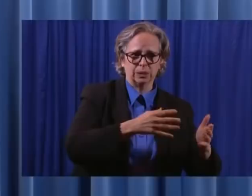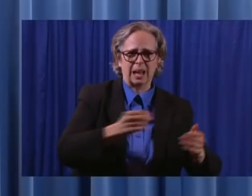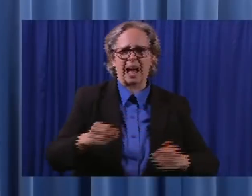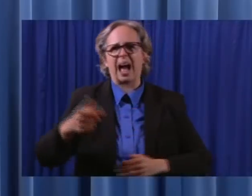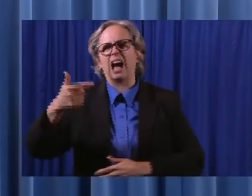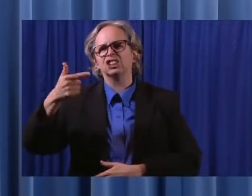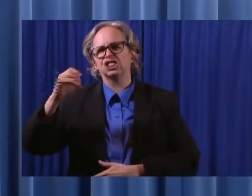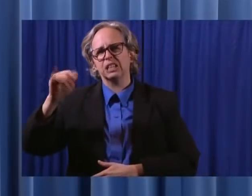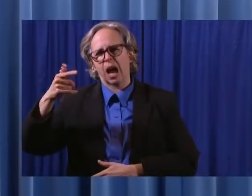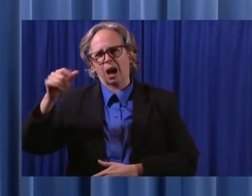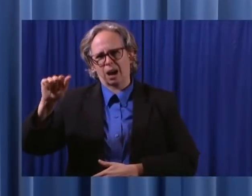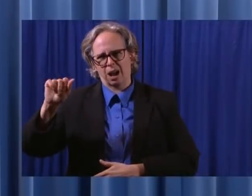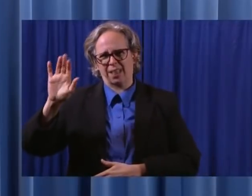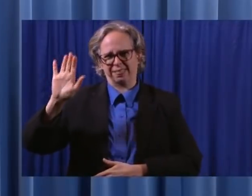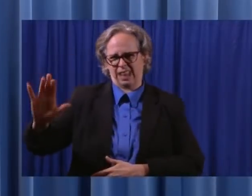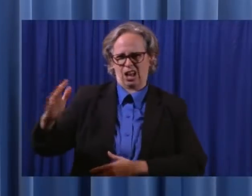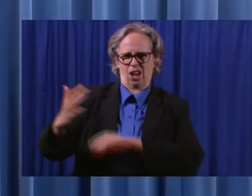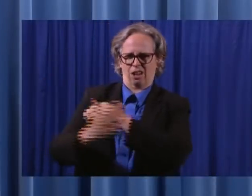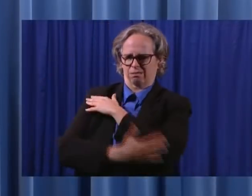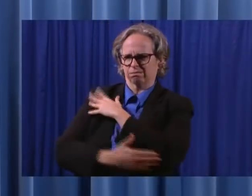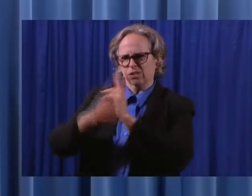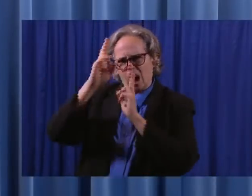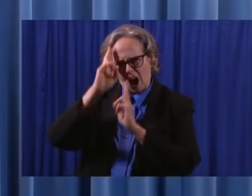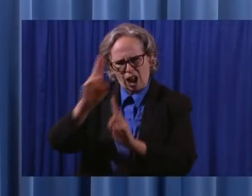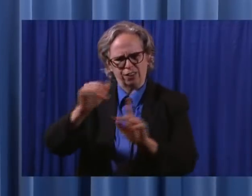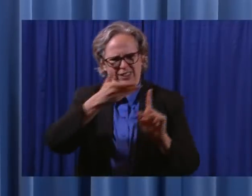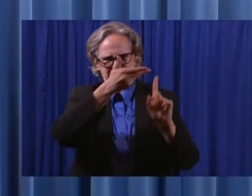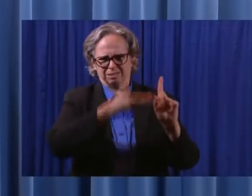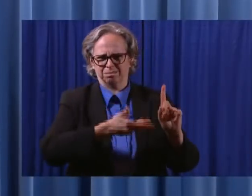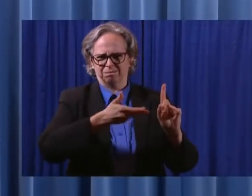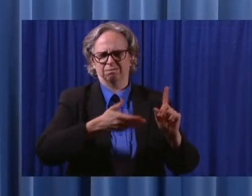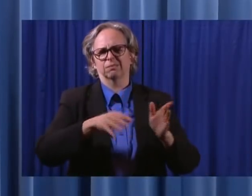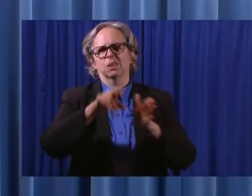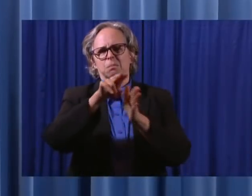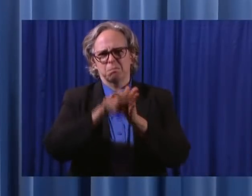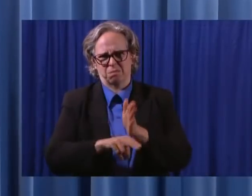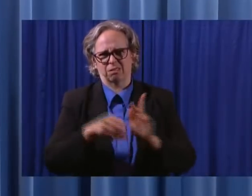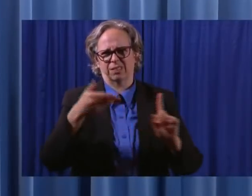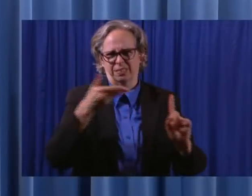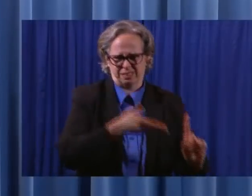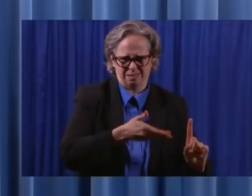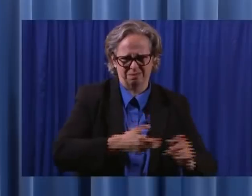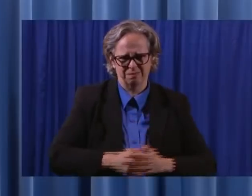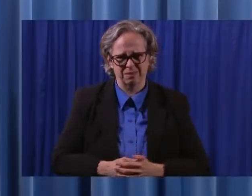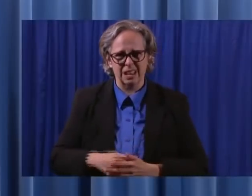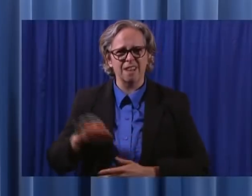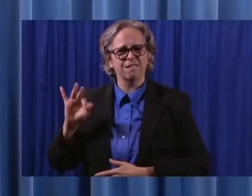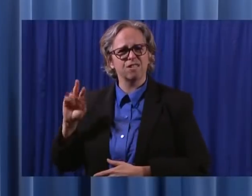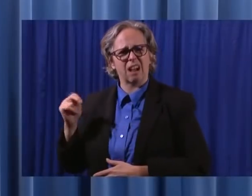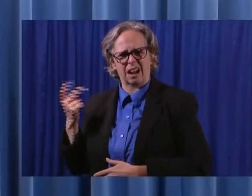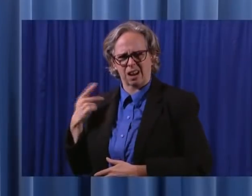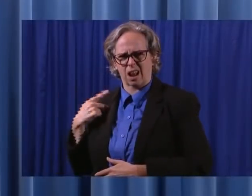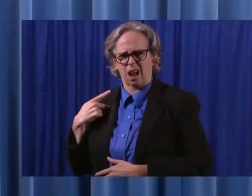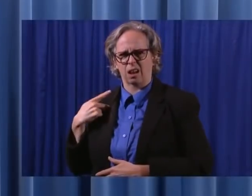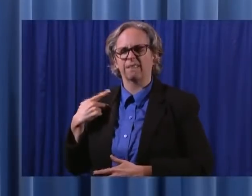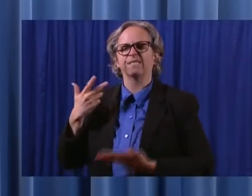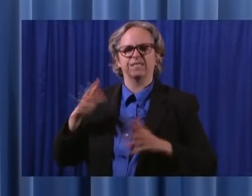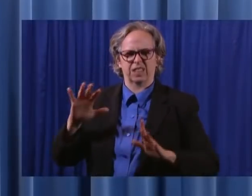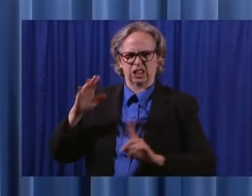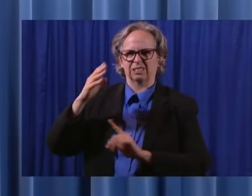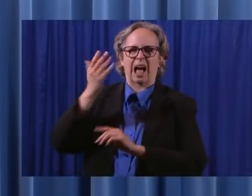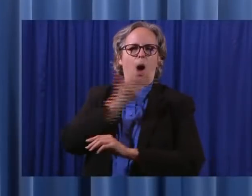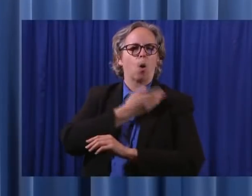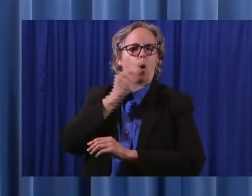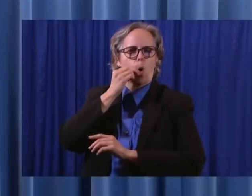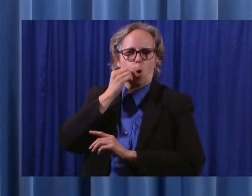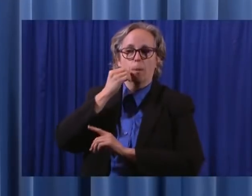his burial. And Fran and I have also lowered our flag at our home. My deepest condolences go